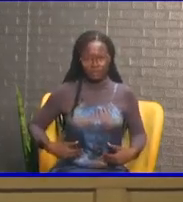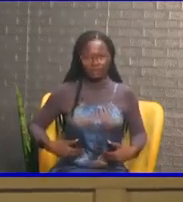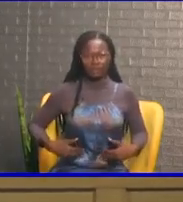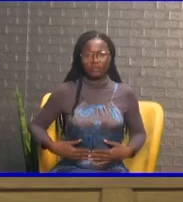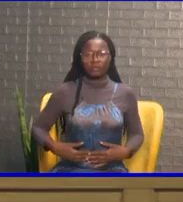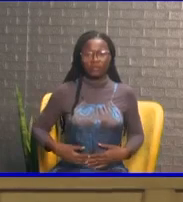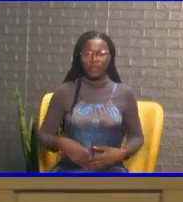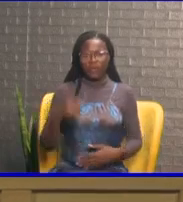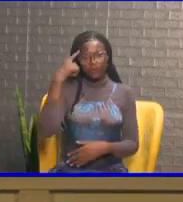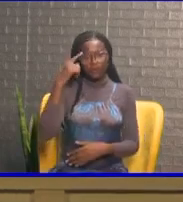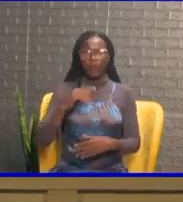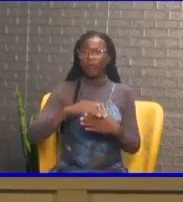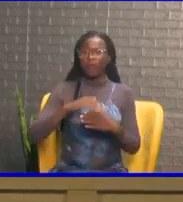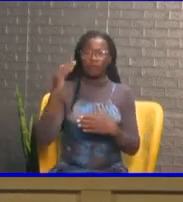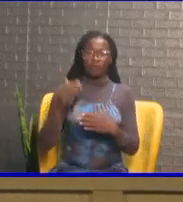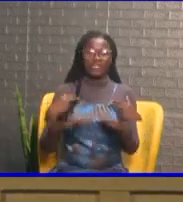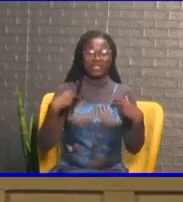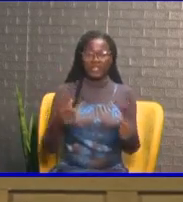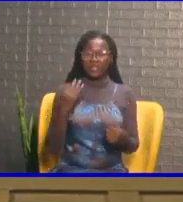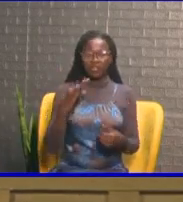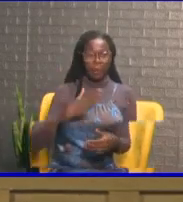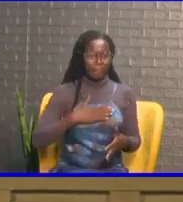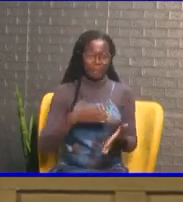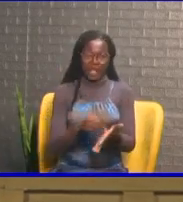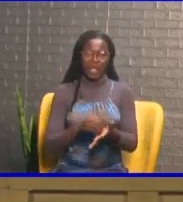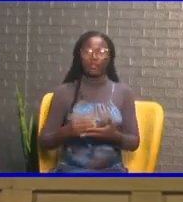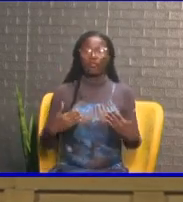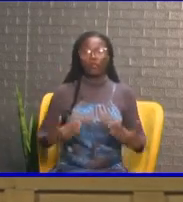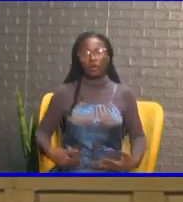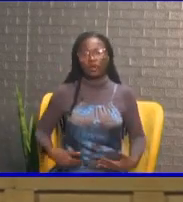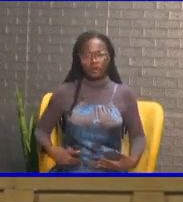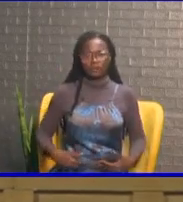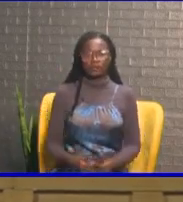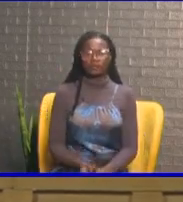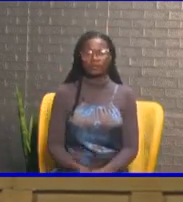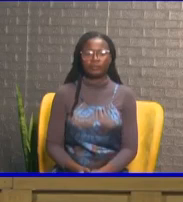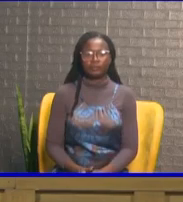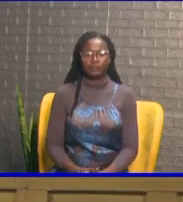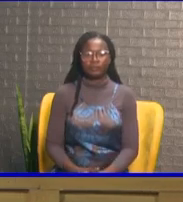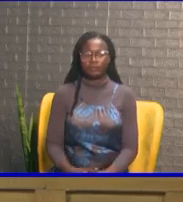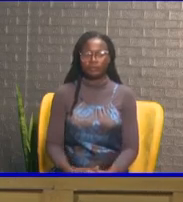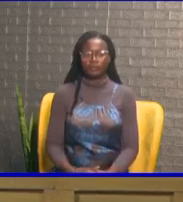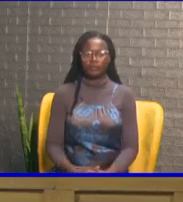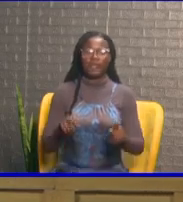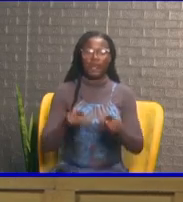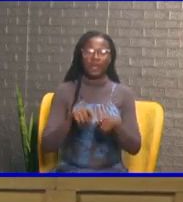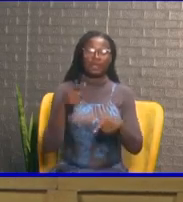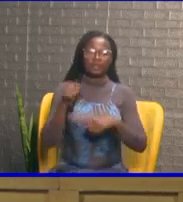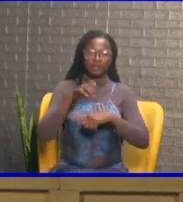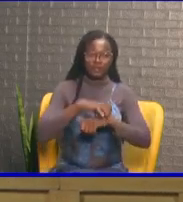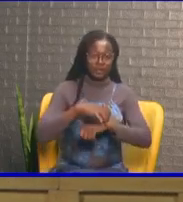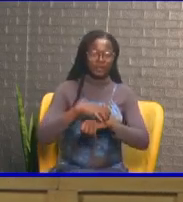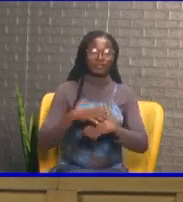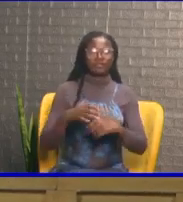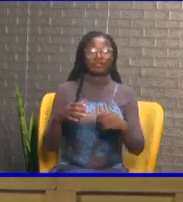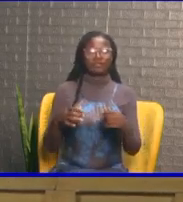for complete healing of my own body. All right? As they ate the flesh